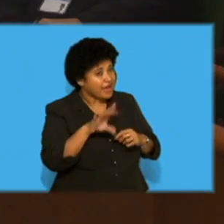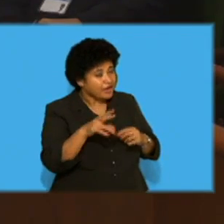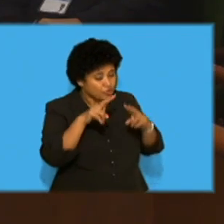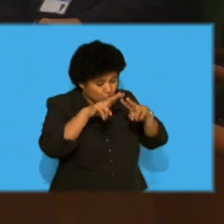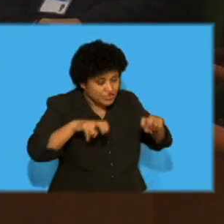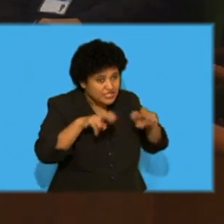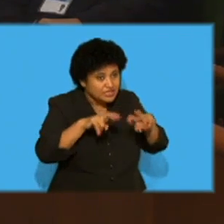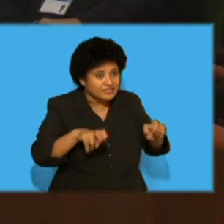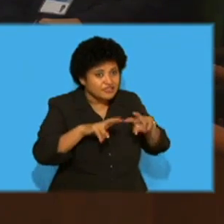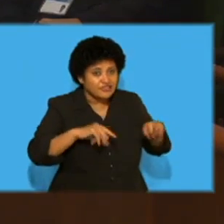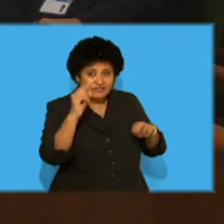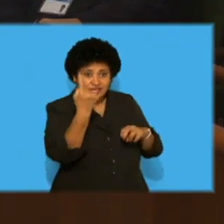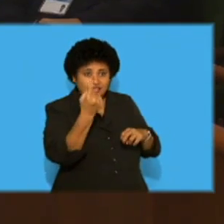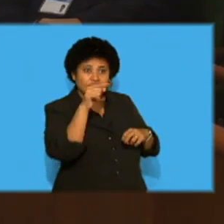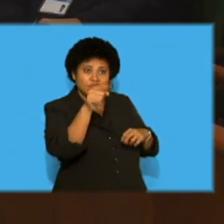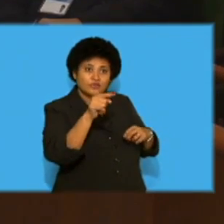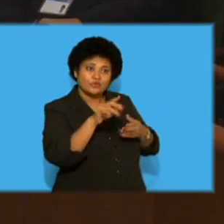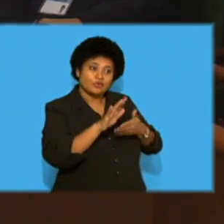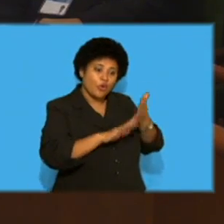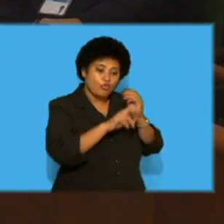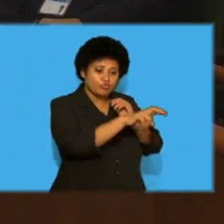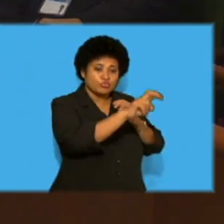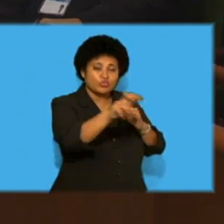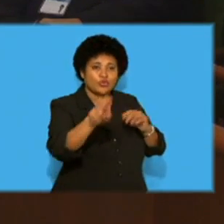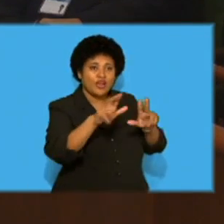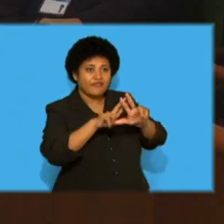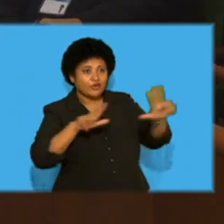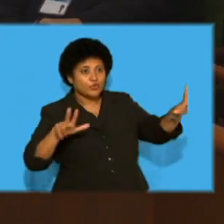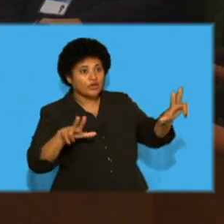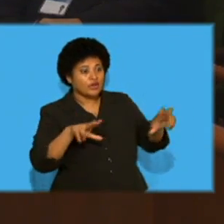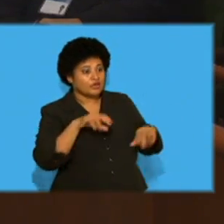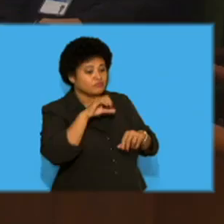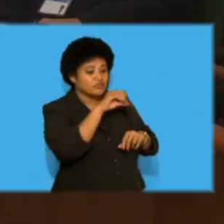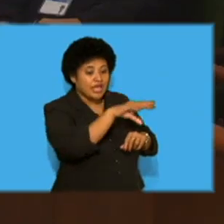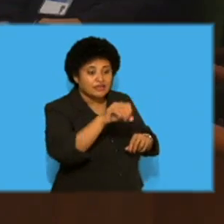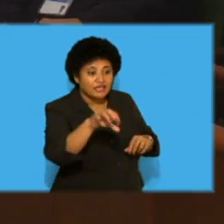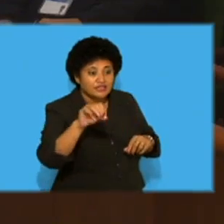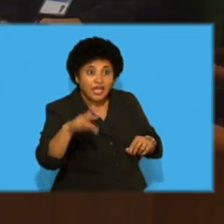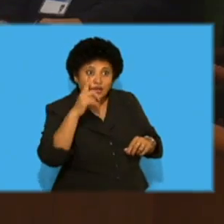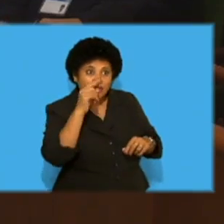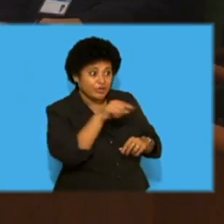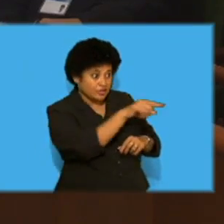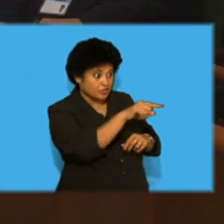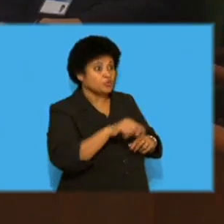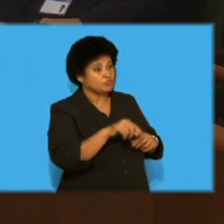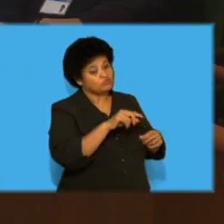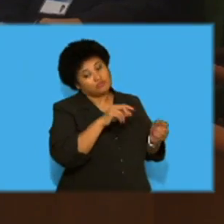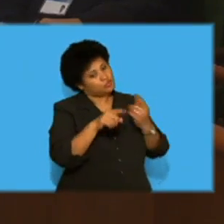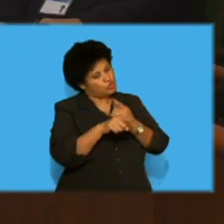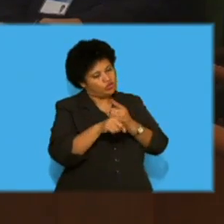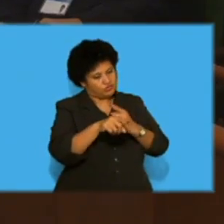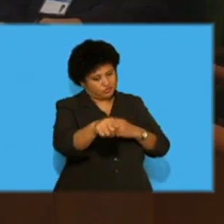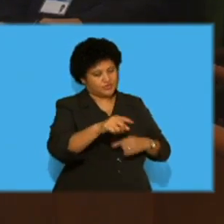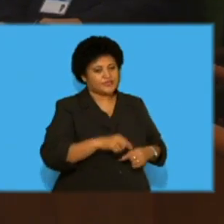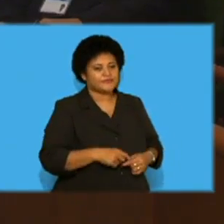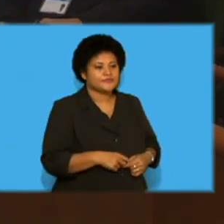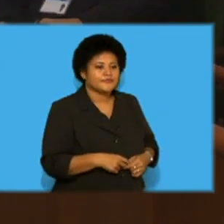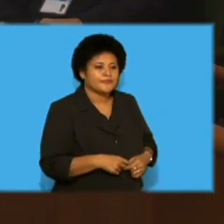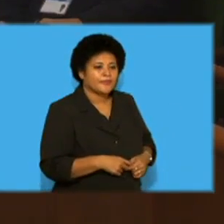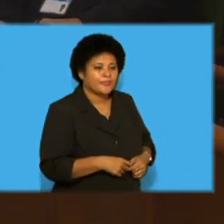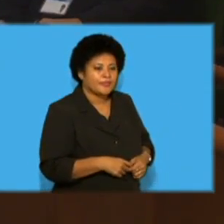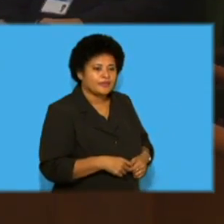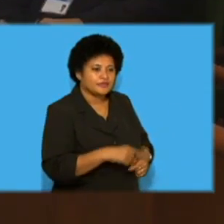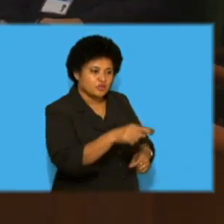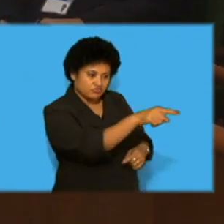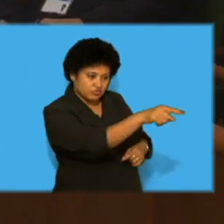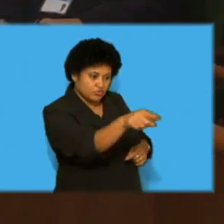a TLTB in Vanuatu telling people not to renew leases? You need to talk to him. That is the reality. These